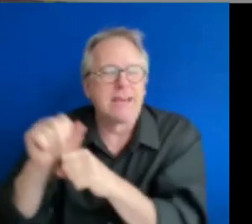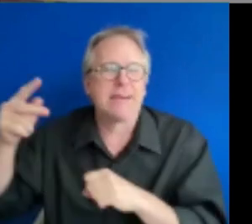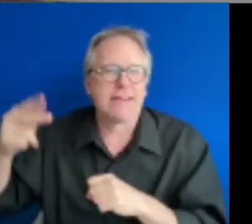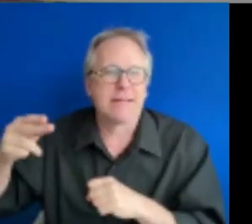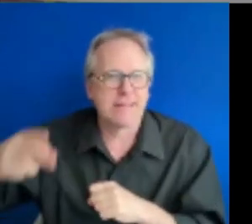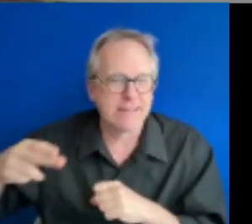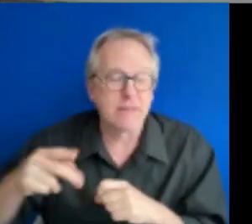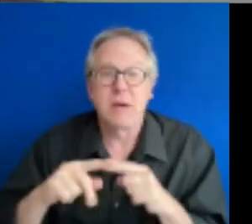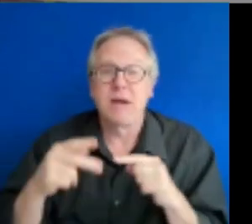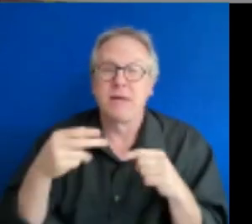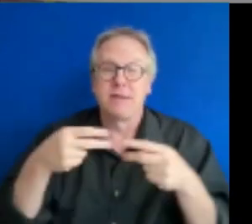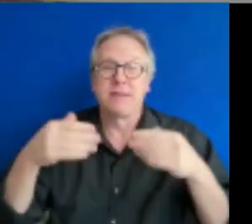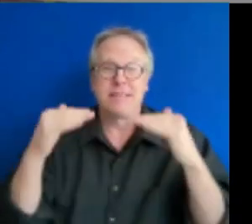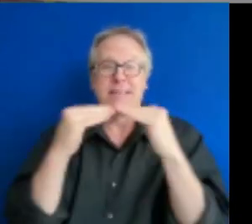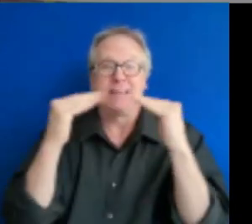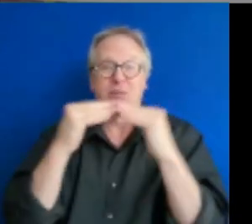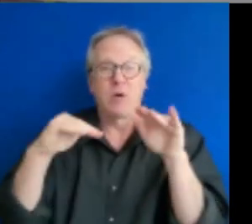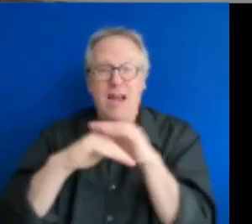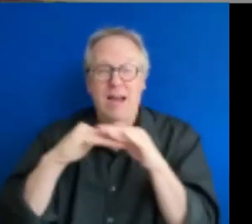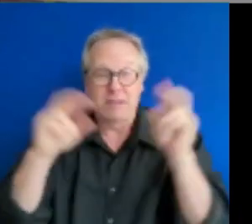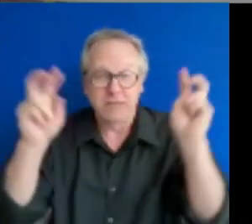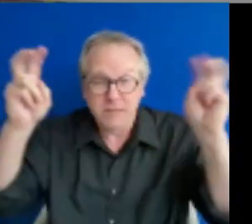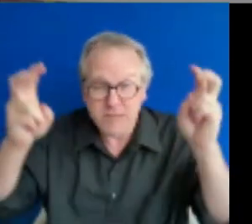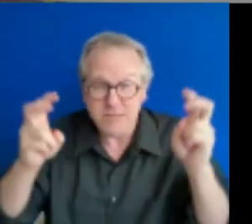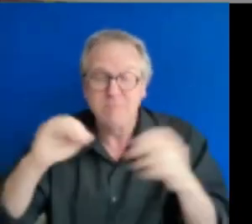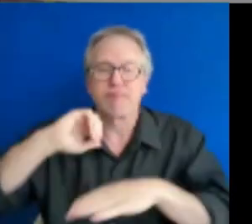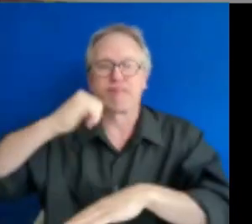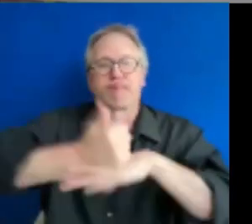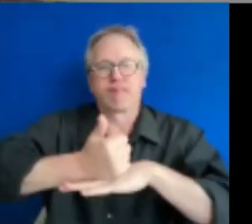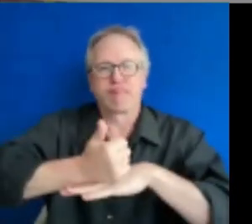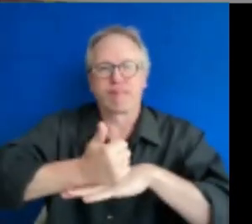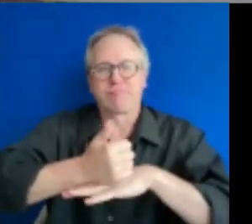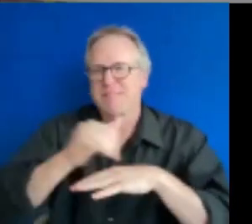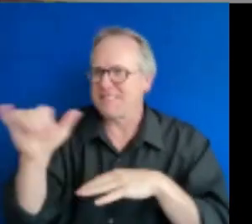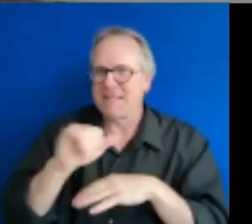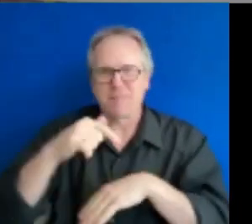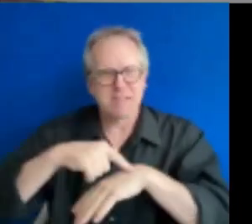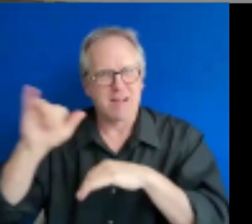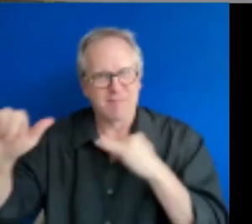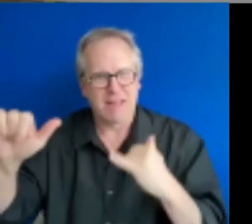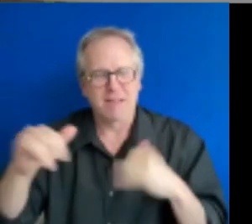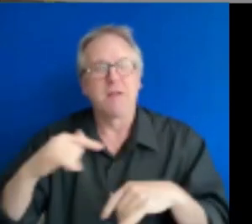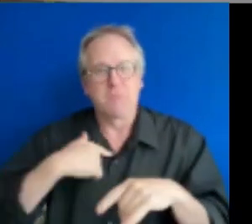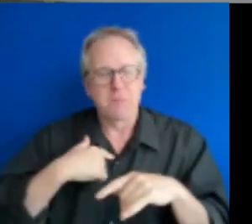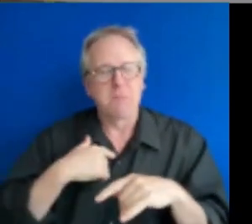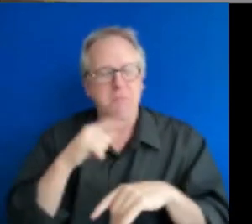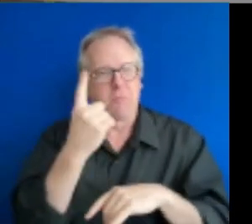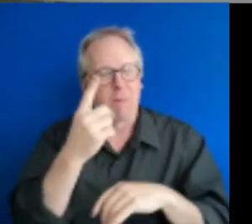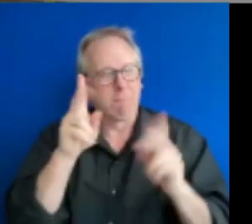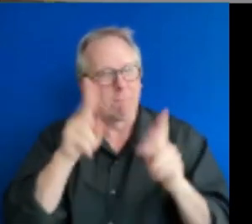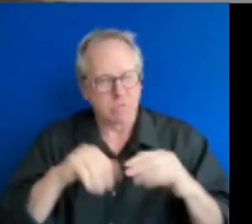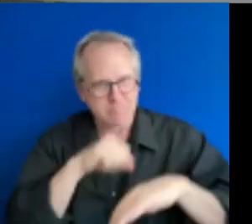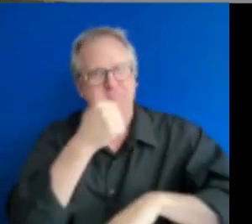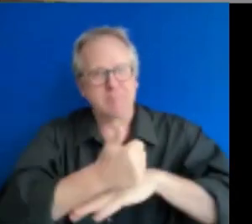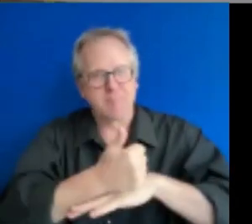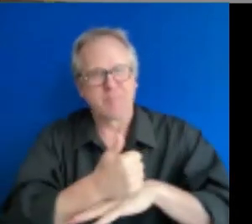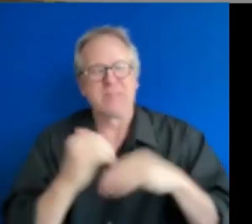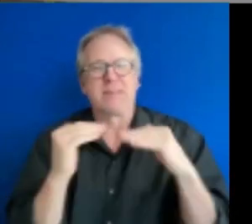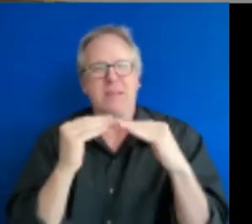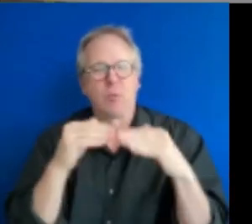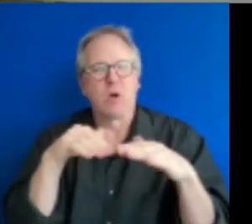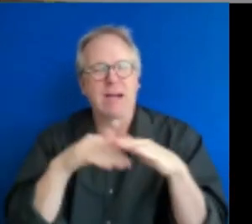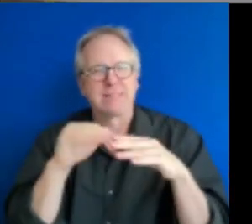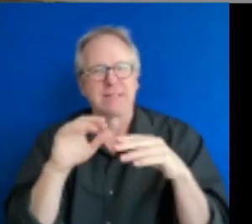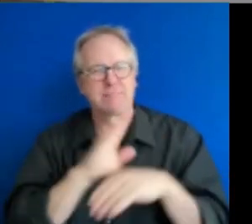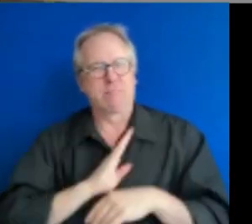the Equal Access was a group that was founded around that same time. I was one of the founding board members for that